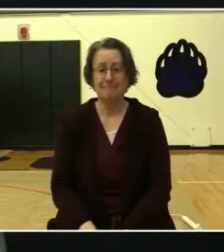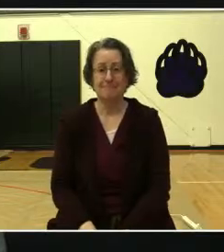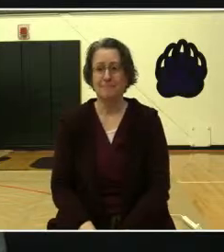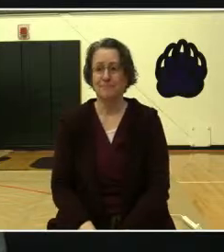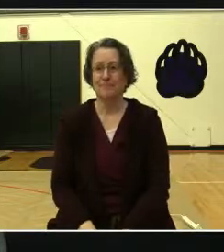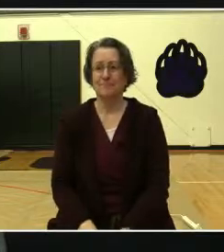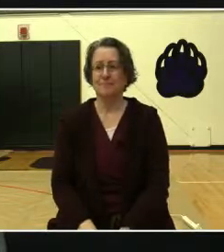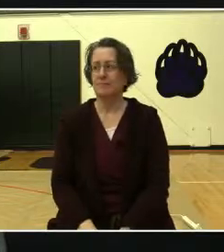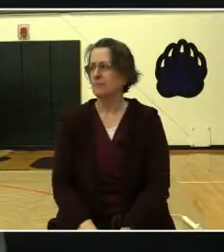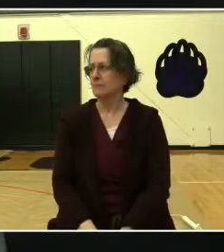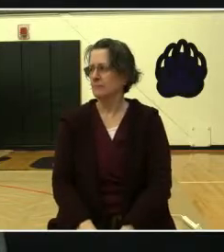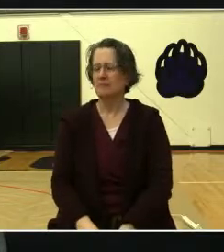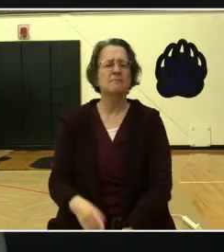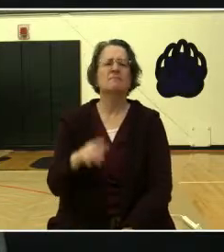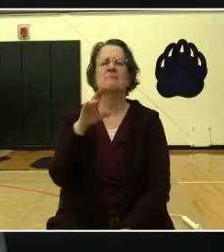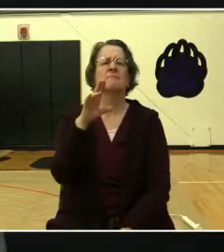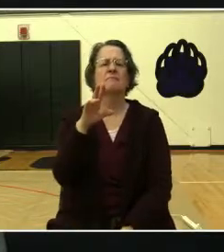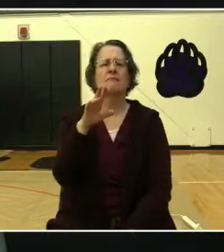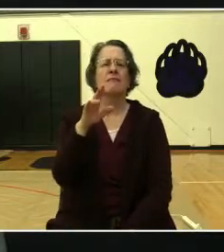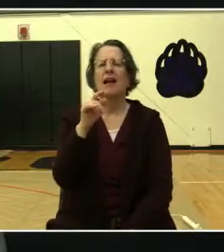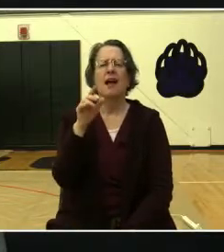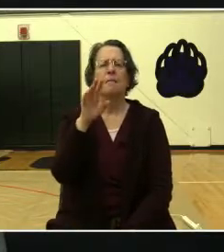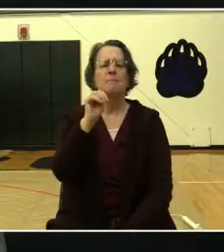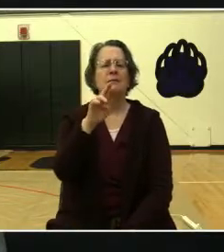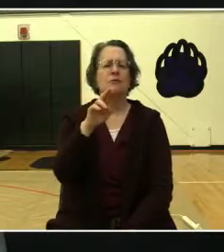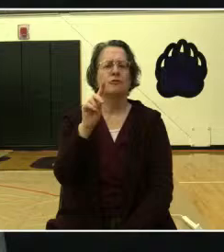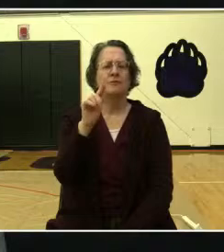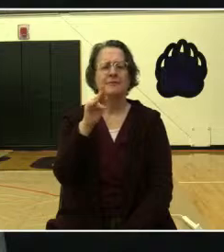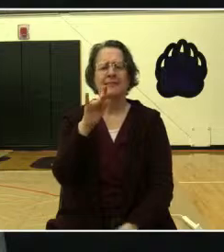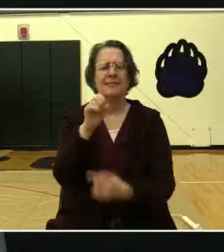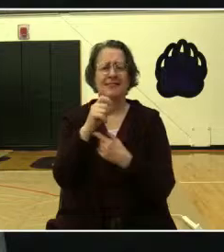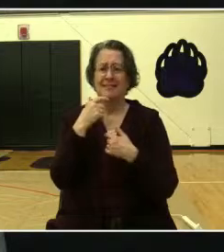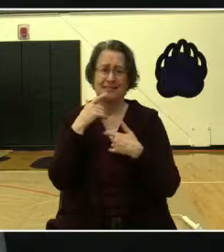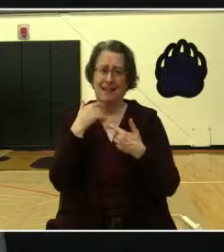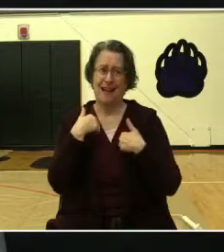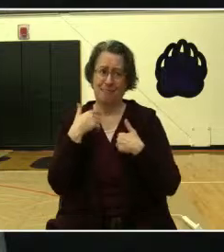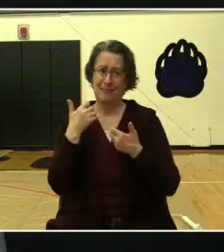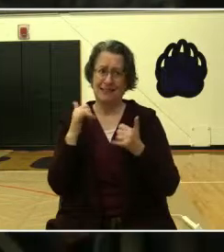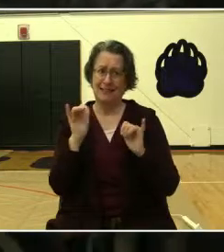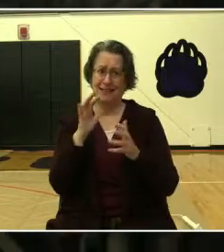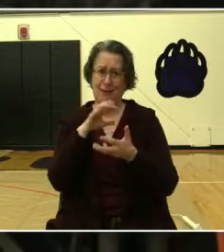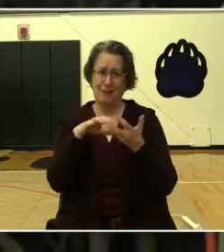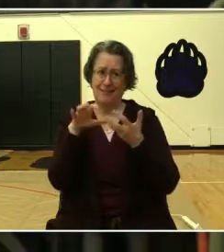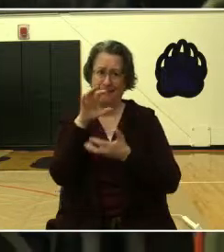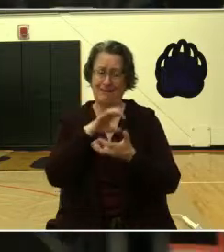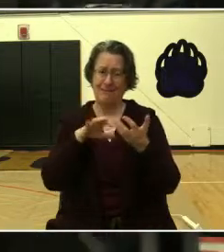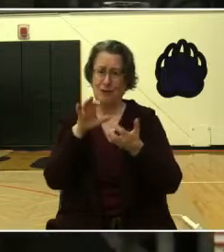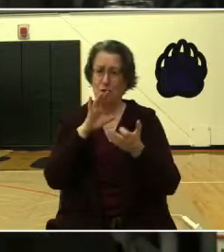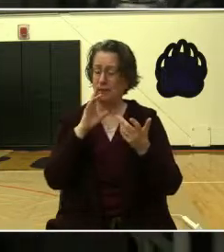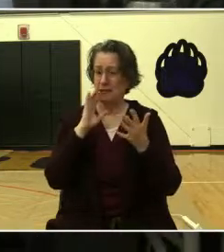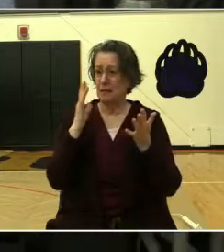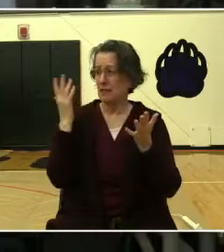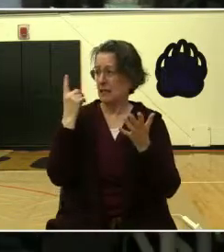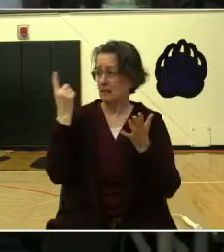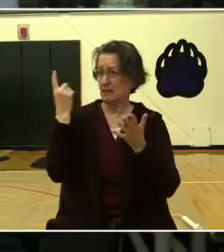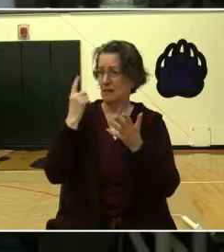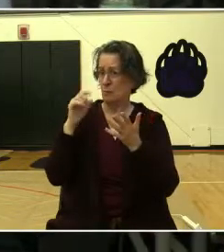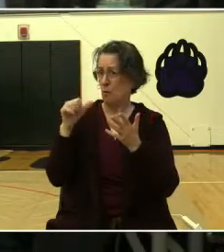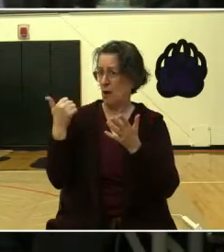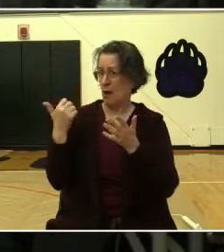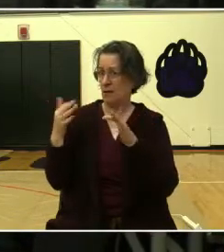yeah I'm still y all right uh well maybe I could get some help on on this